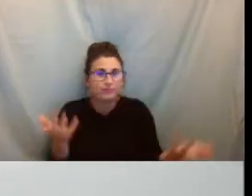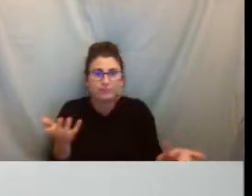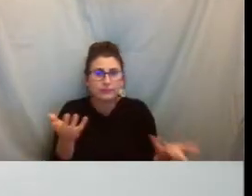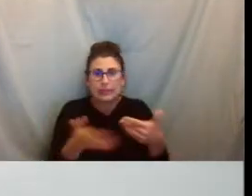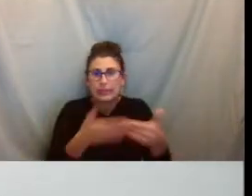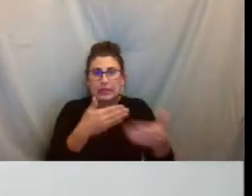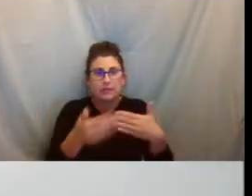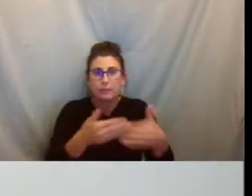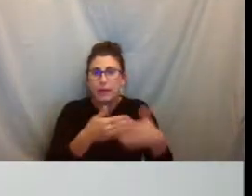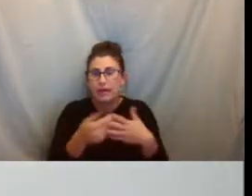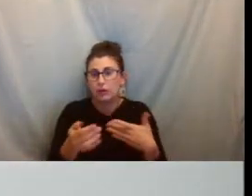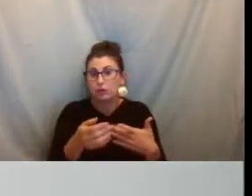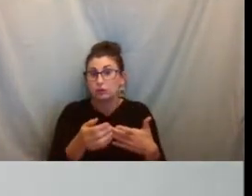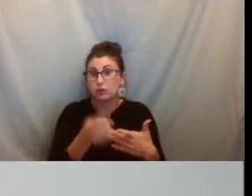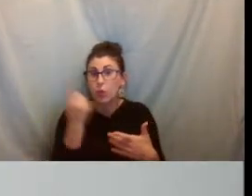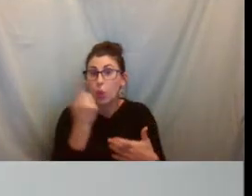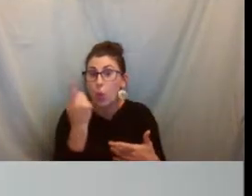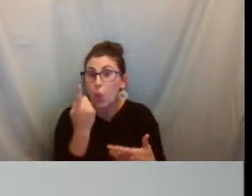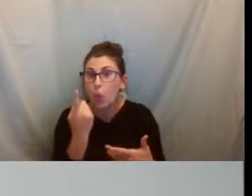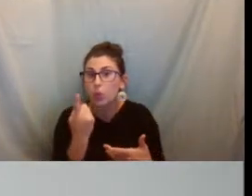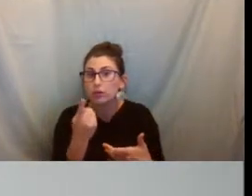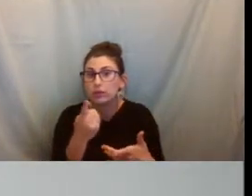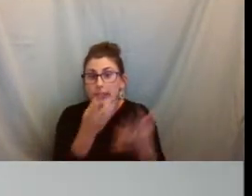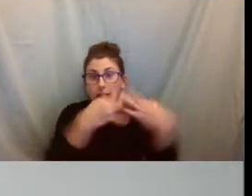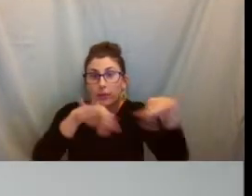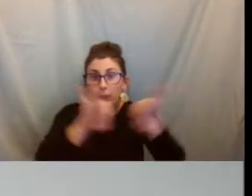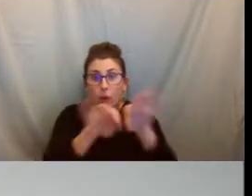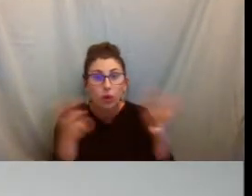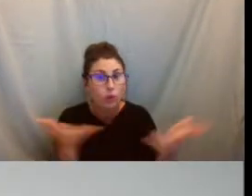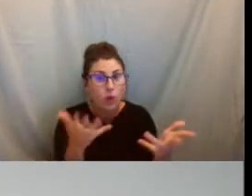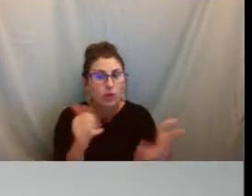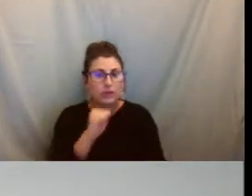down, as long as they never touch.